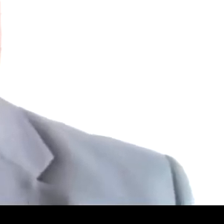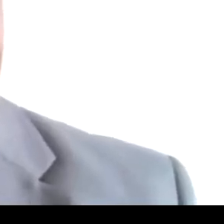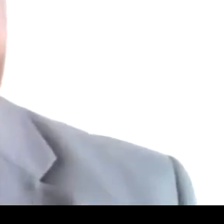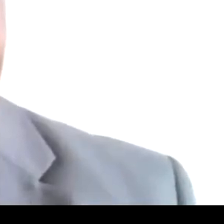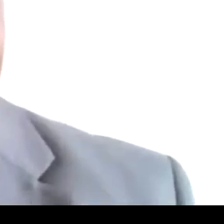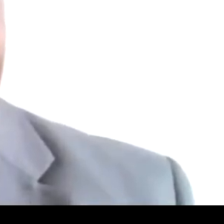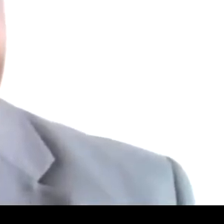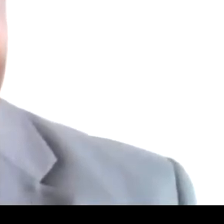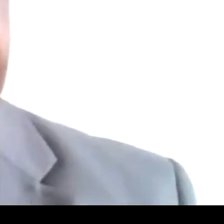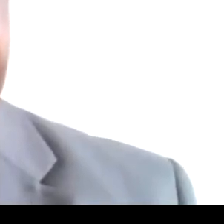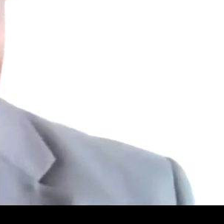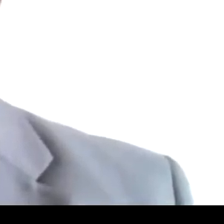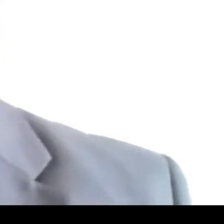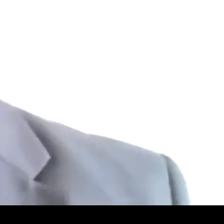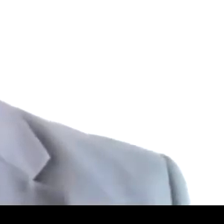we tend to,